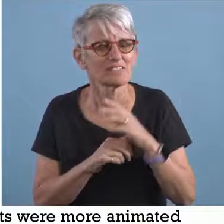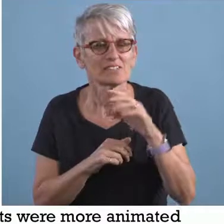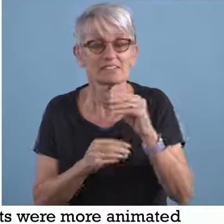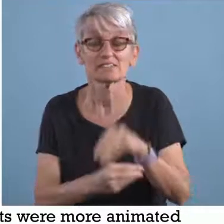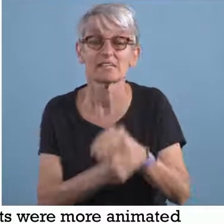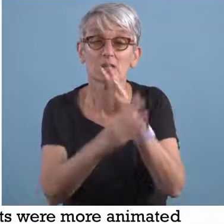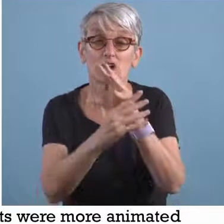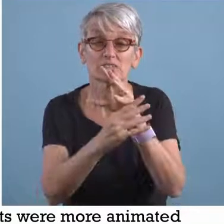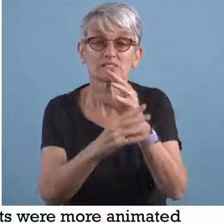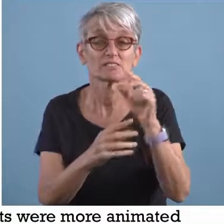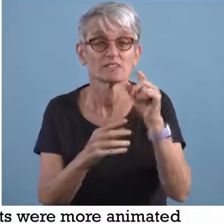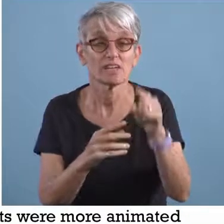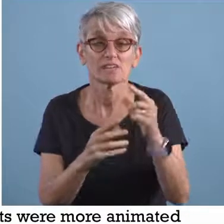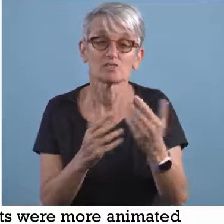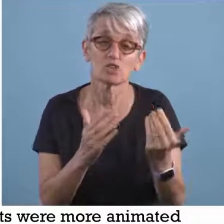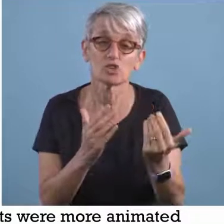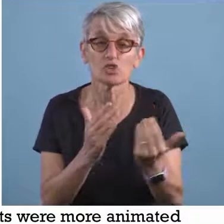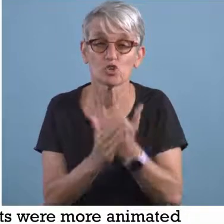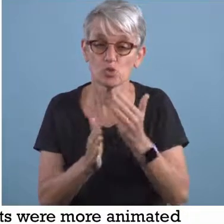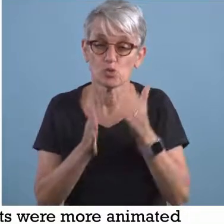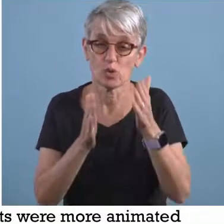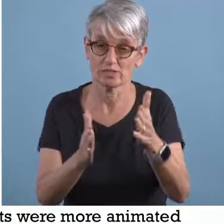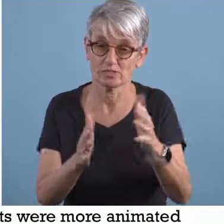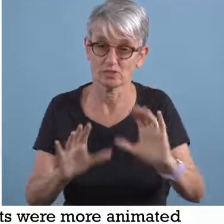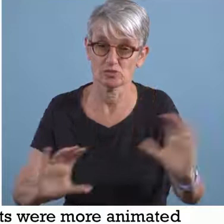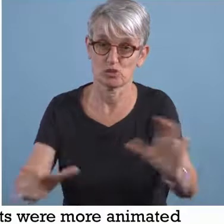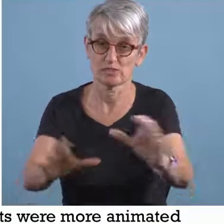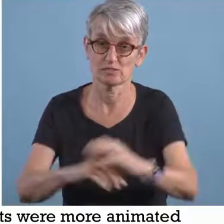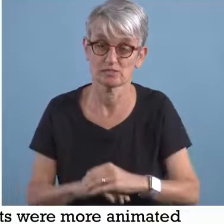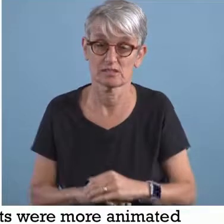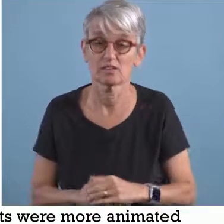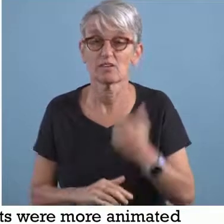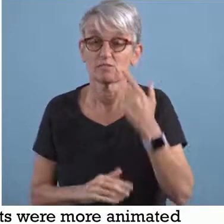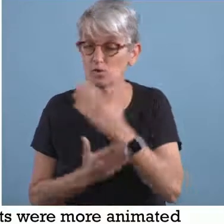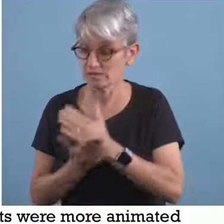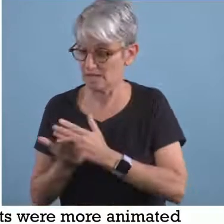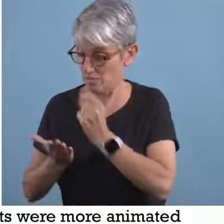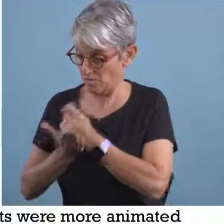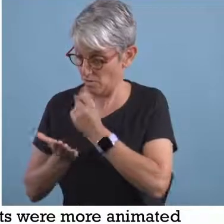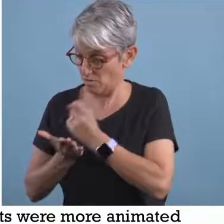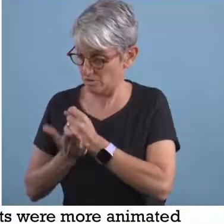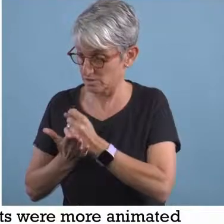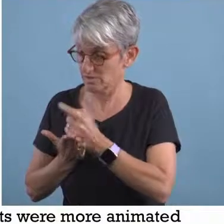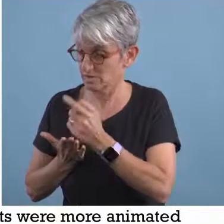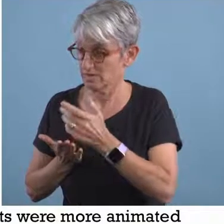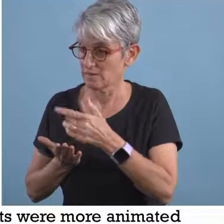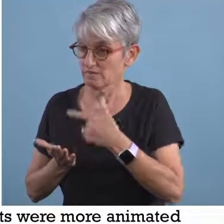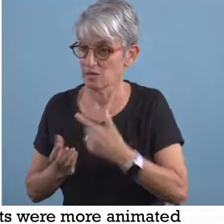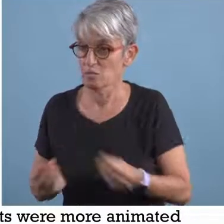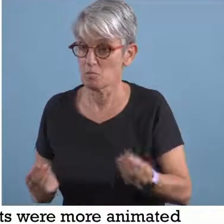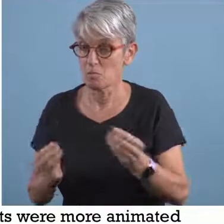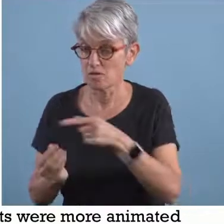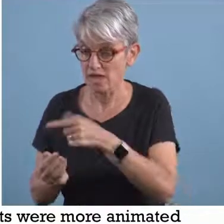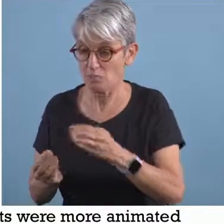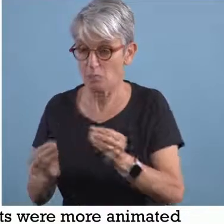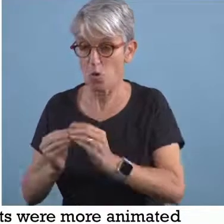Telepractice provides new ways to practice. And for some therapists, they feel like they get more animated and they become more